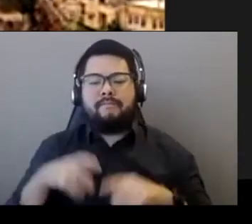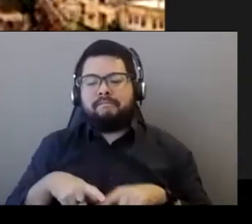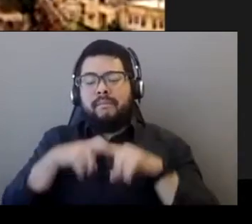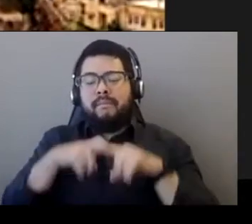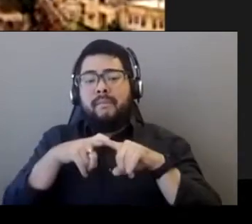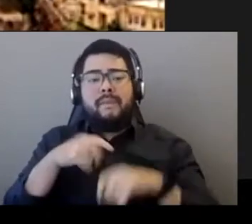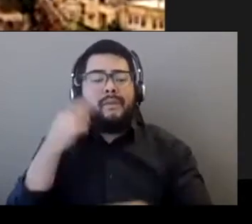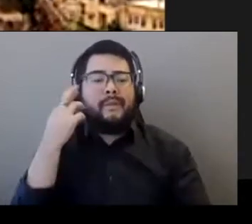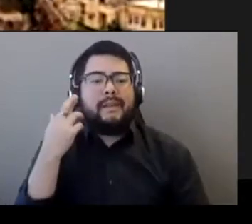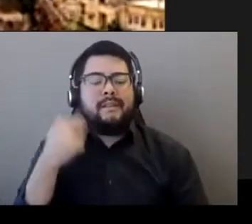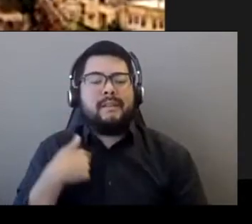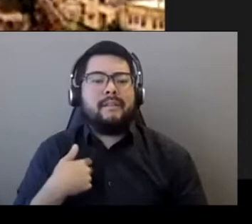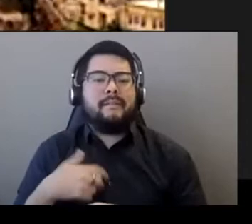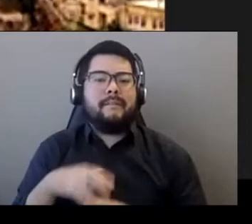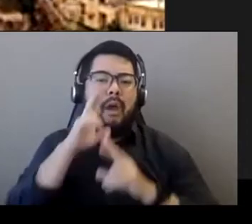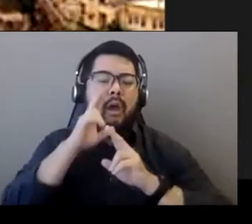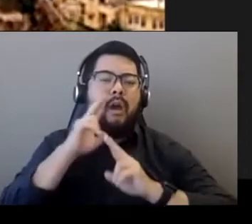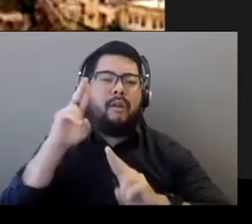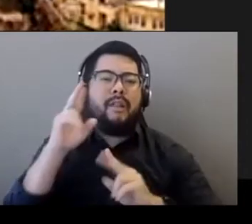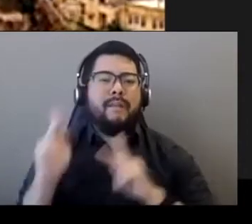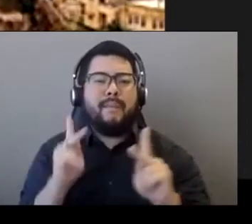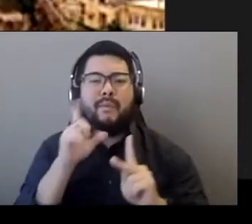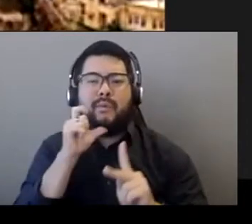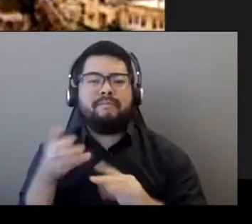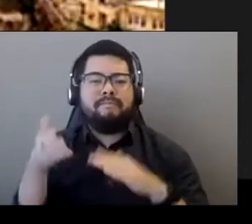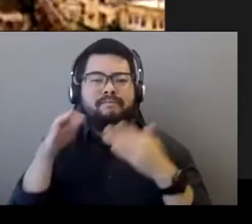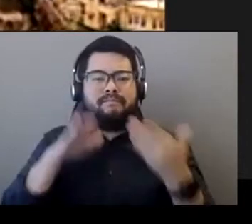lost during these tough times.